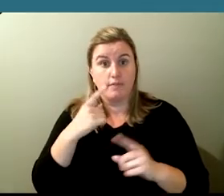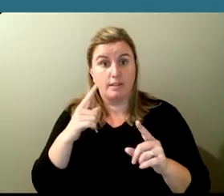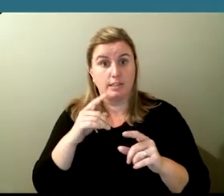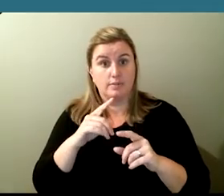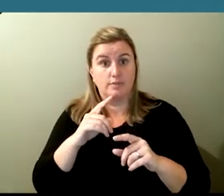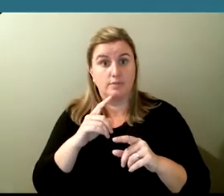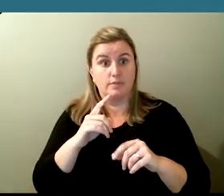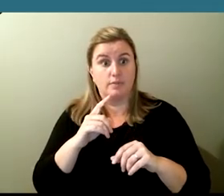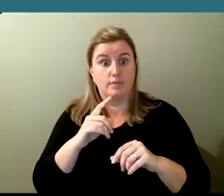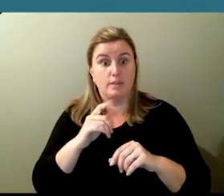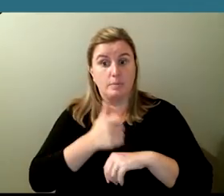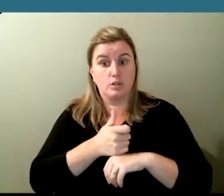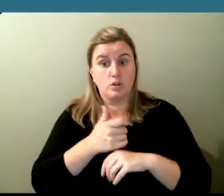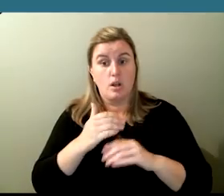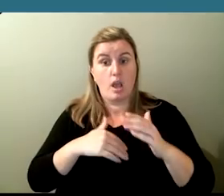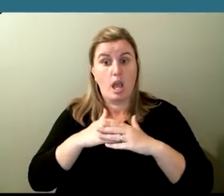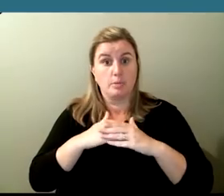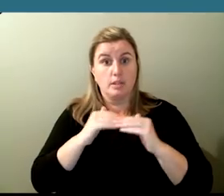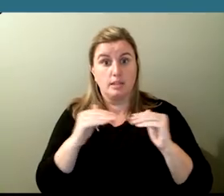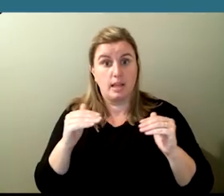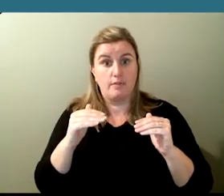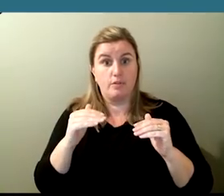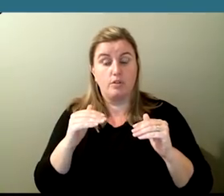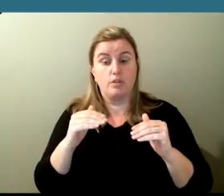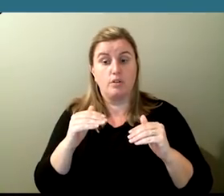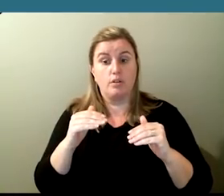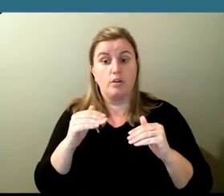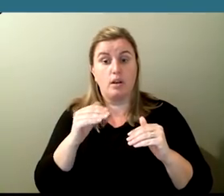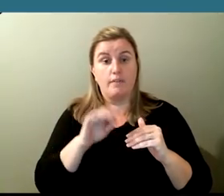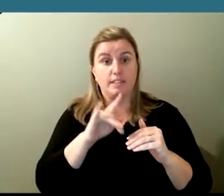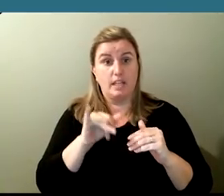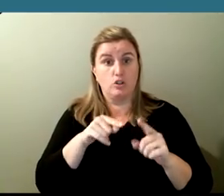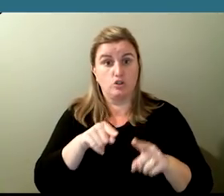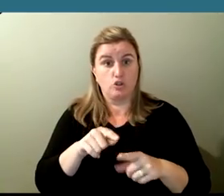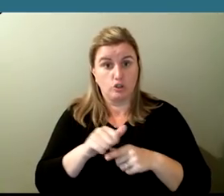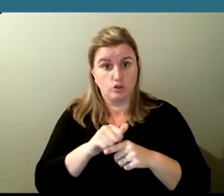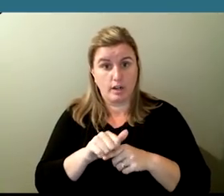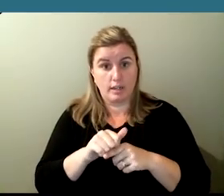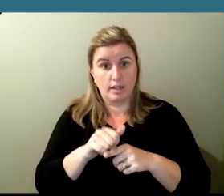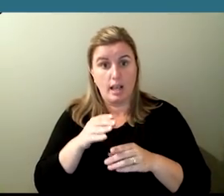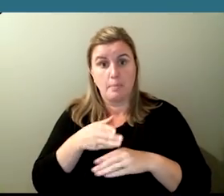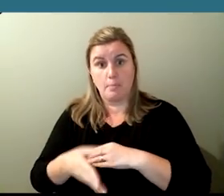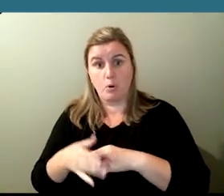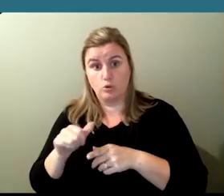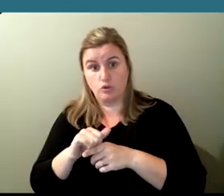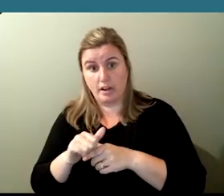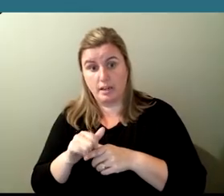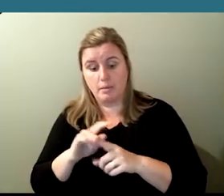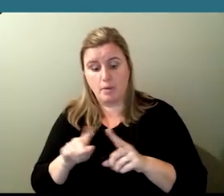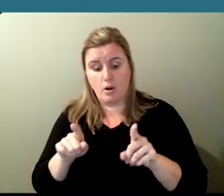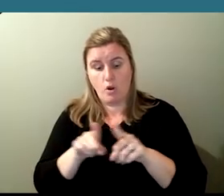implementation, optimal levels of implementation fidelity, during training and post-training, but